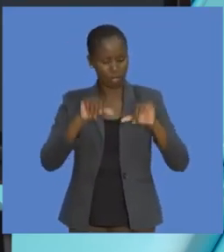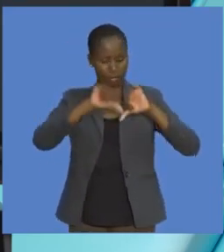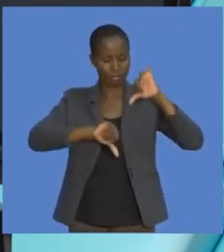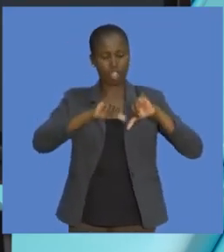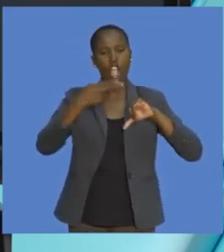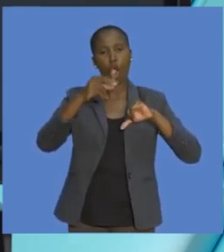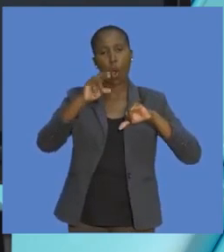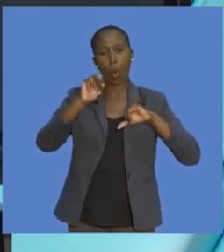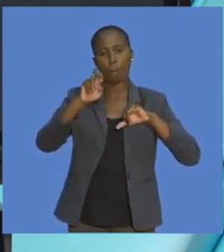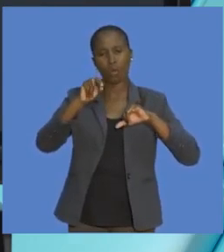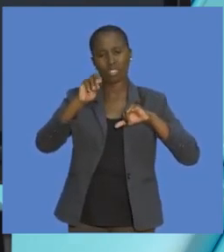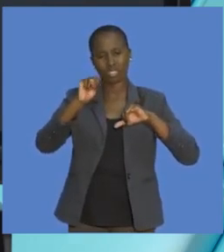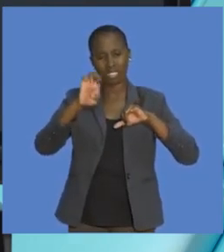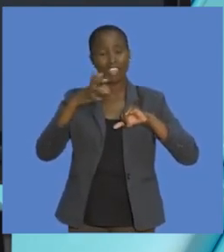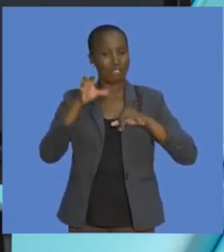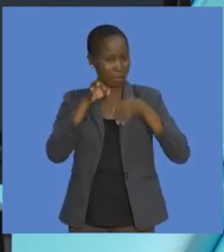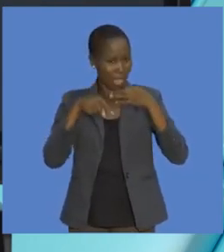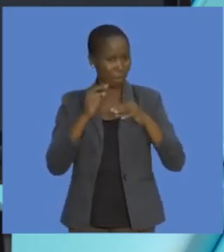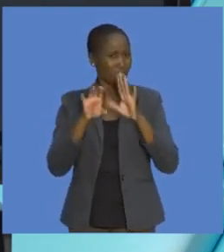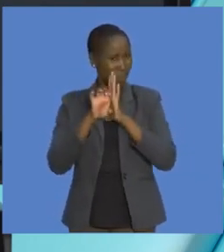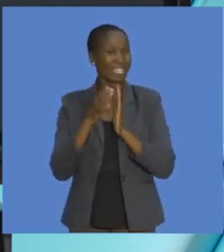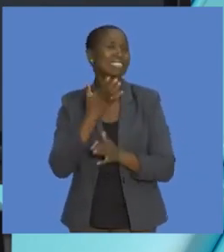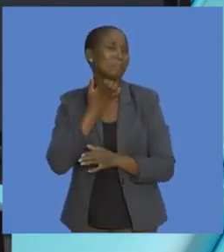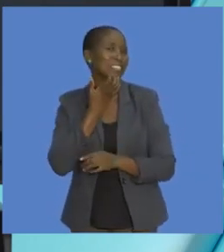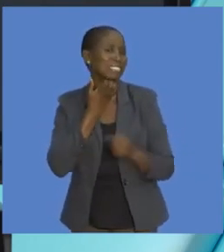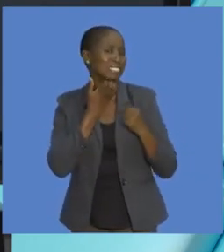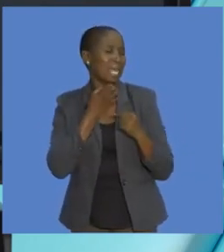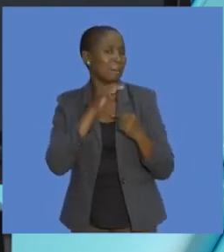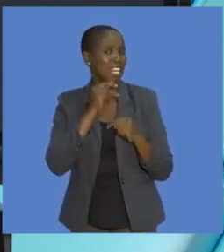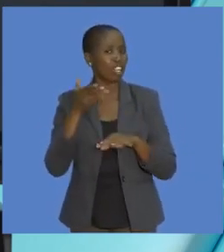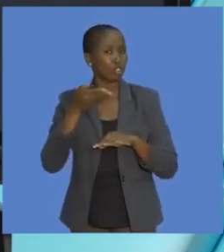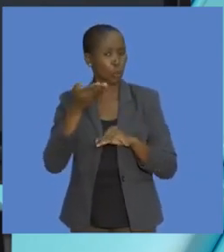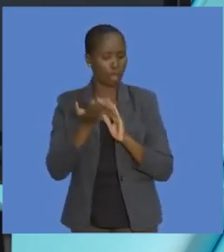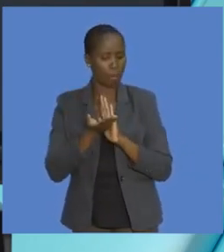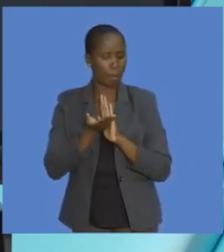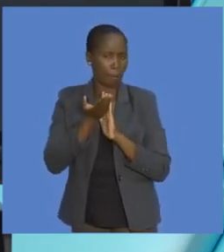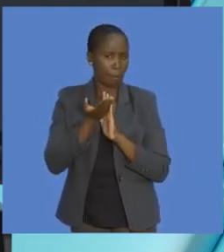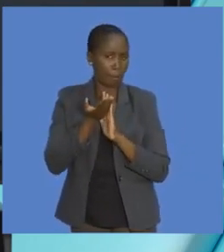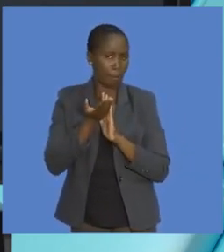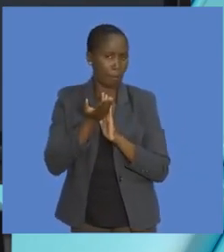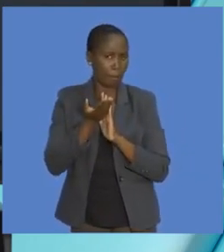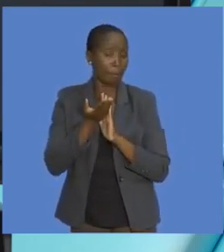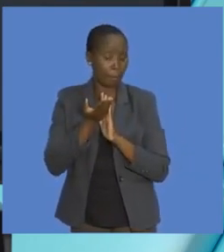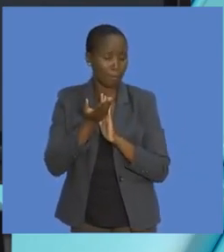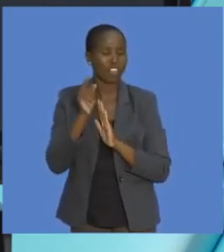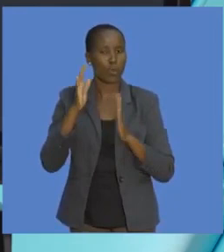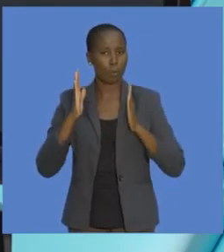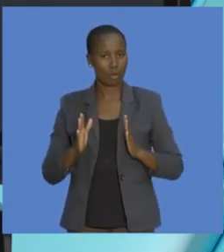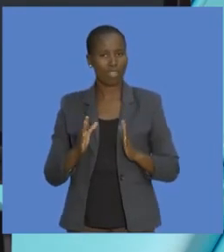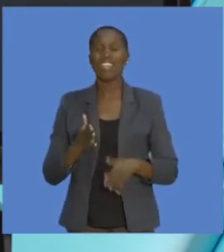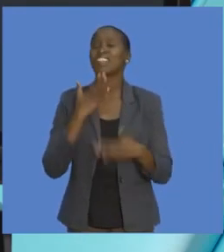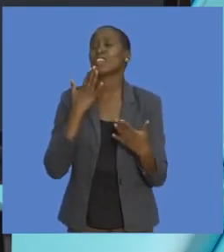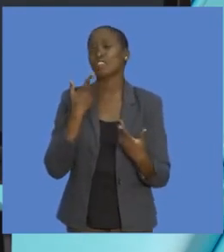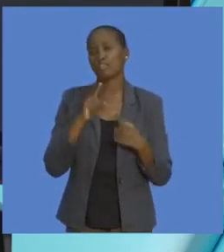with diabetes and when the blood sugar levels change in the body. So guys, thank you for hanging in there. It's been a